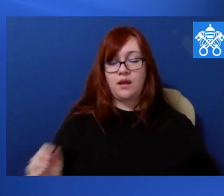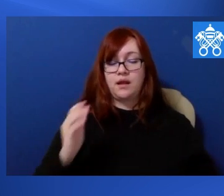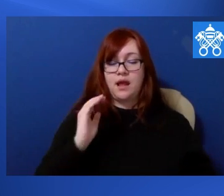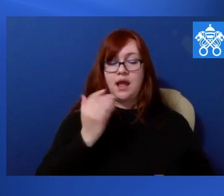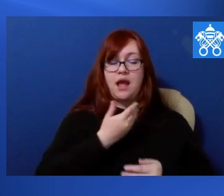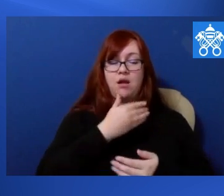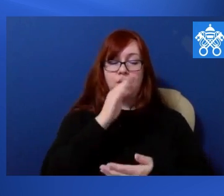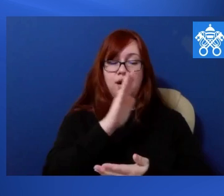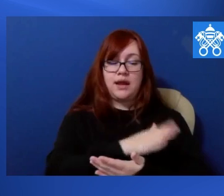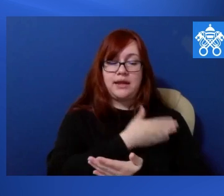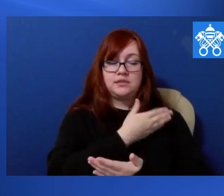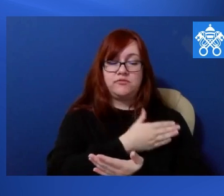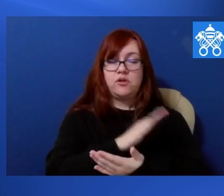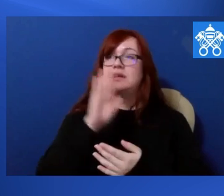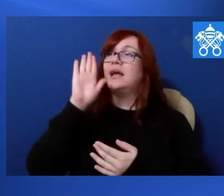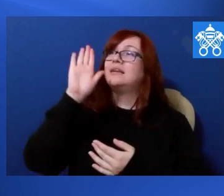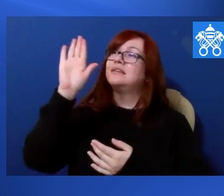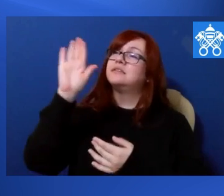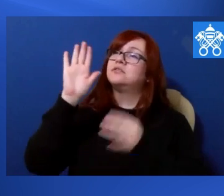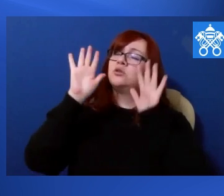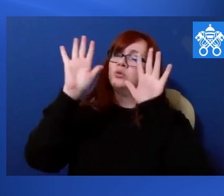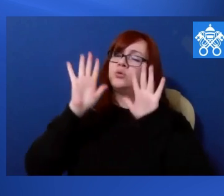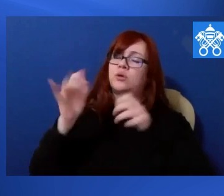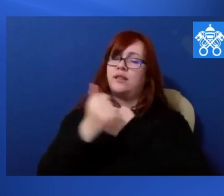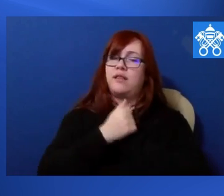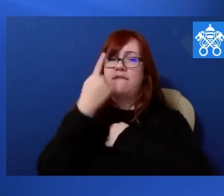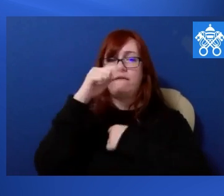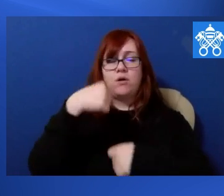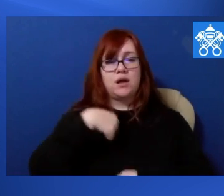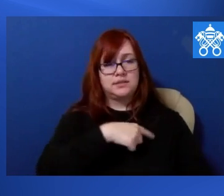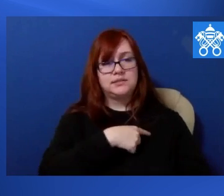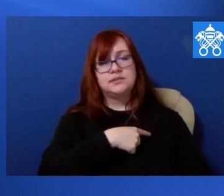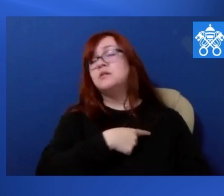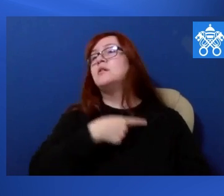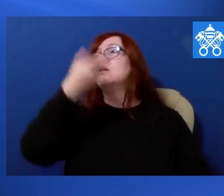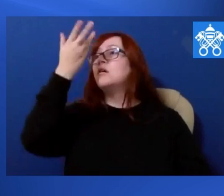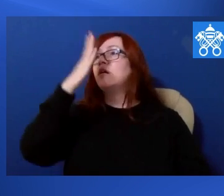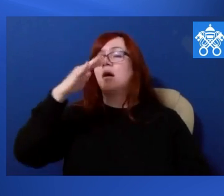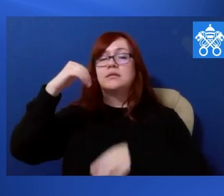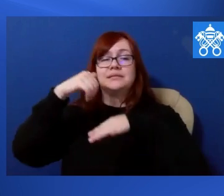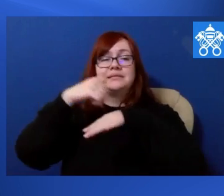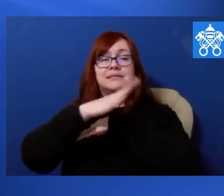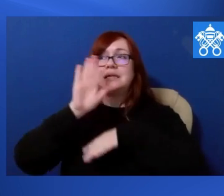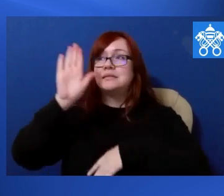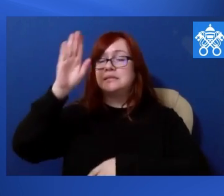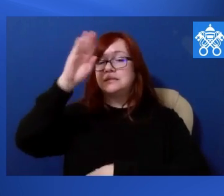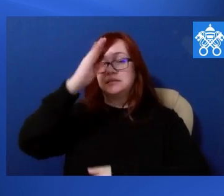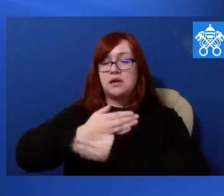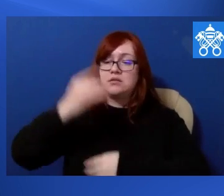Antiphon, in his great love for us, God sent his Son in the likeness of our sinful